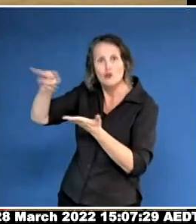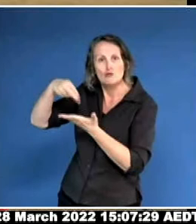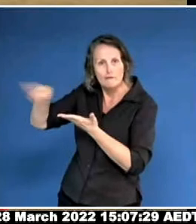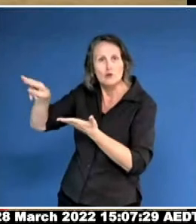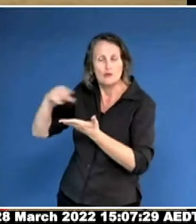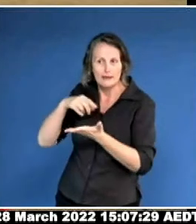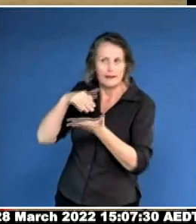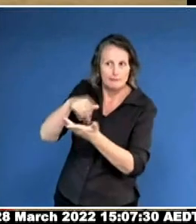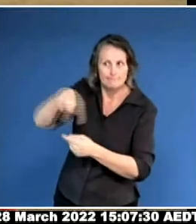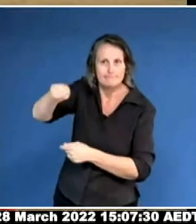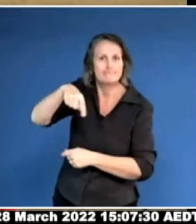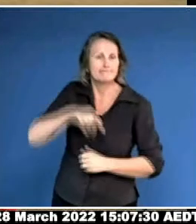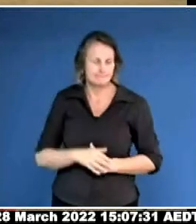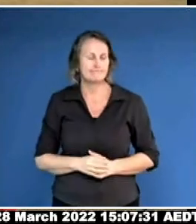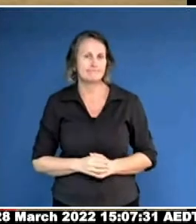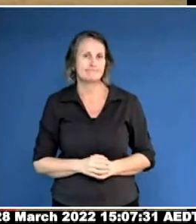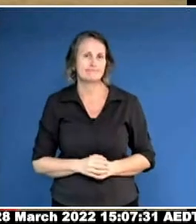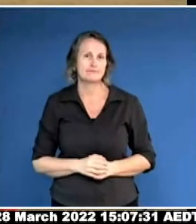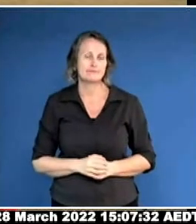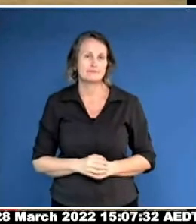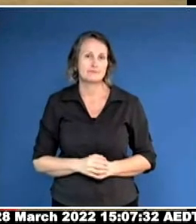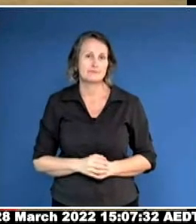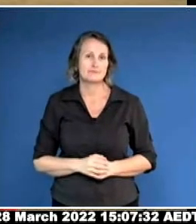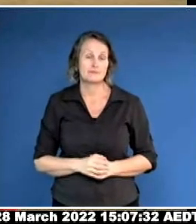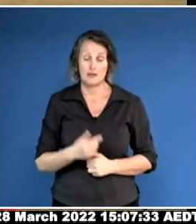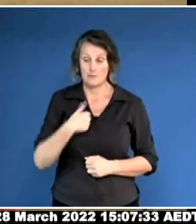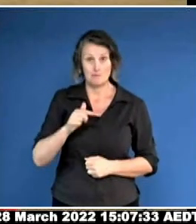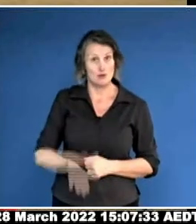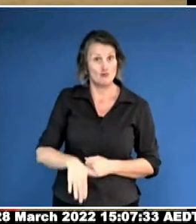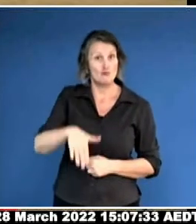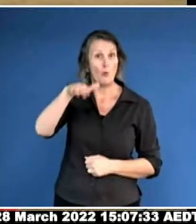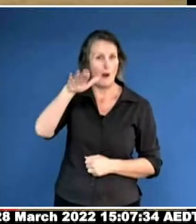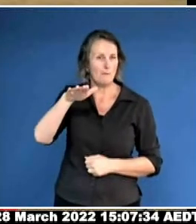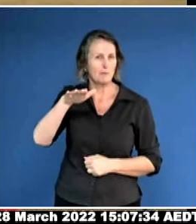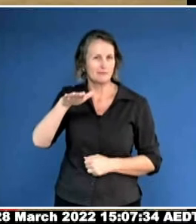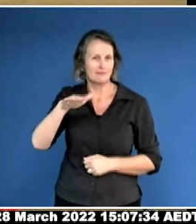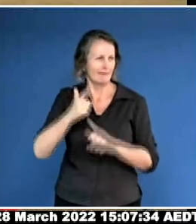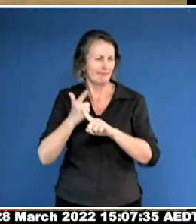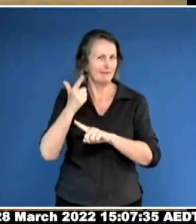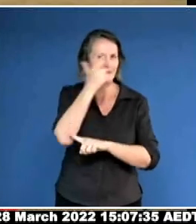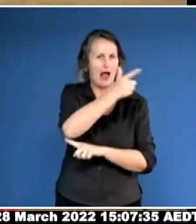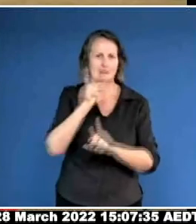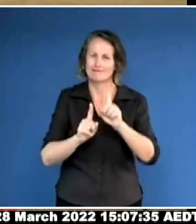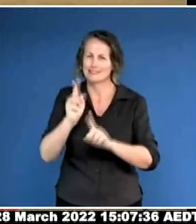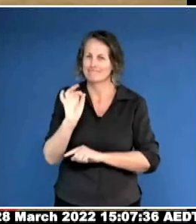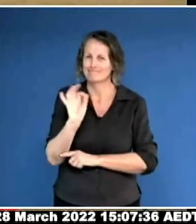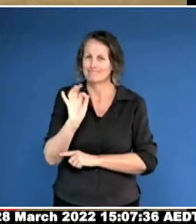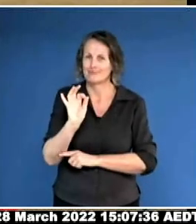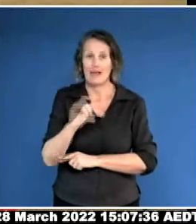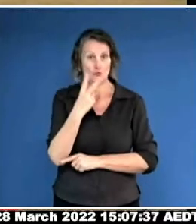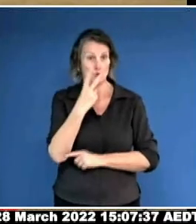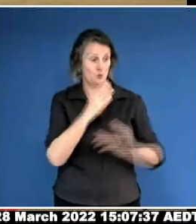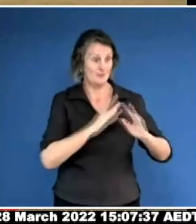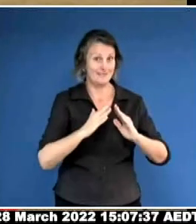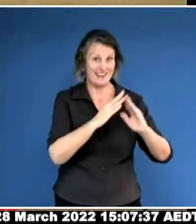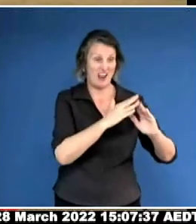get support. I grew up in a remote area between two small townships, each having a population of no